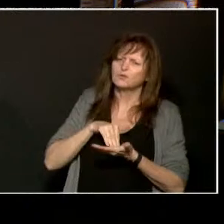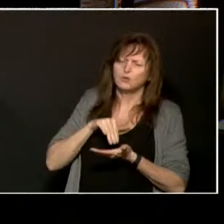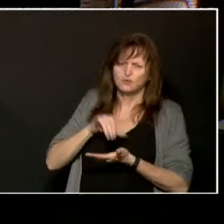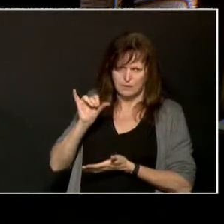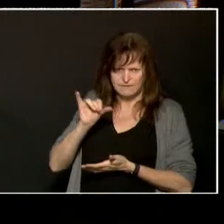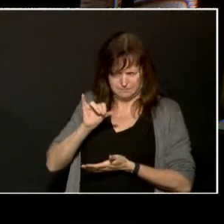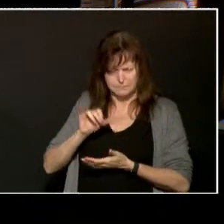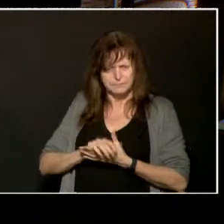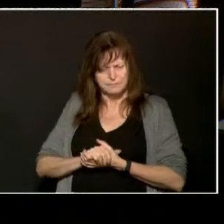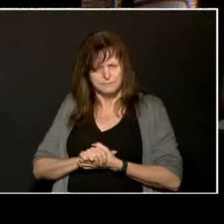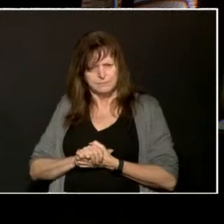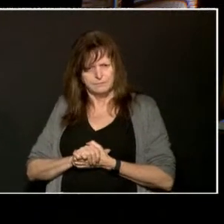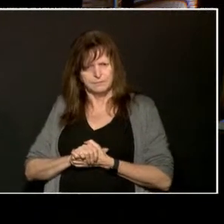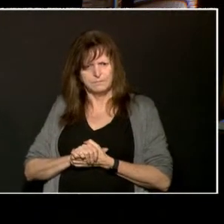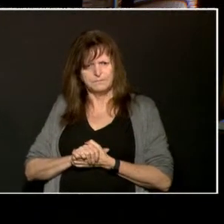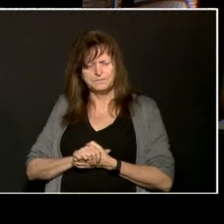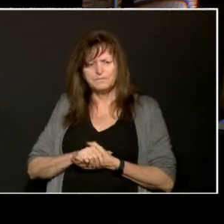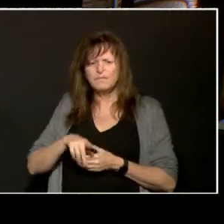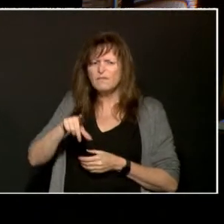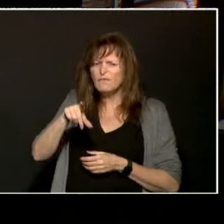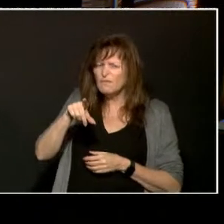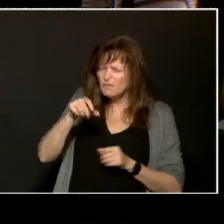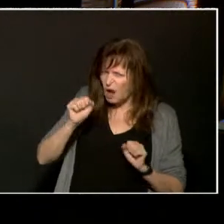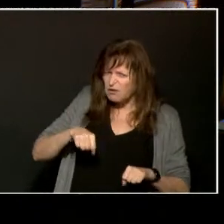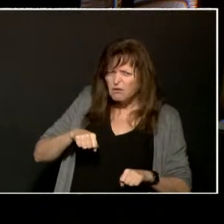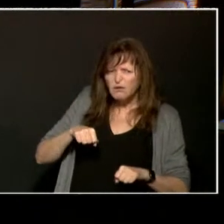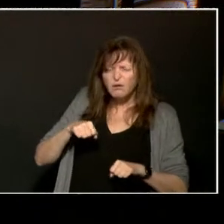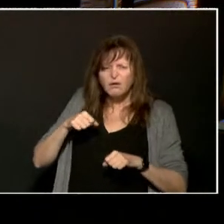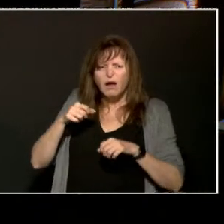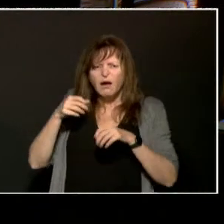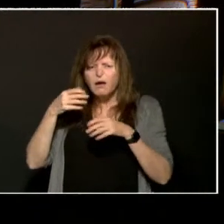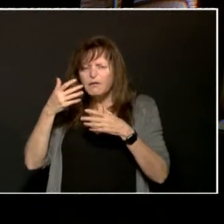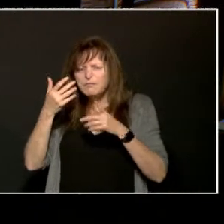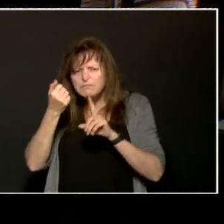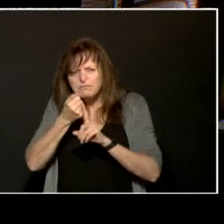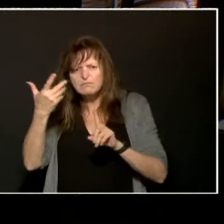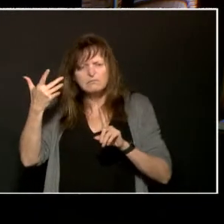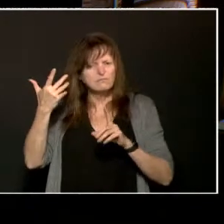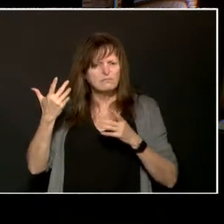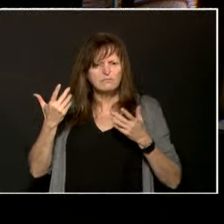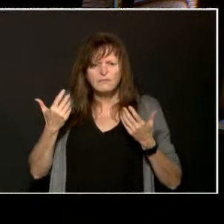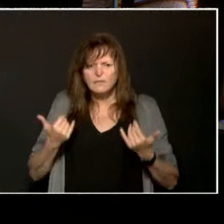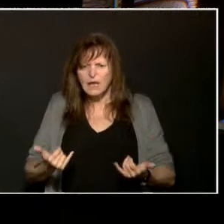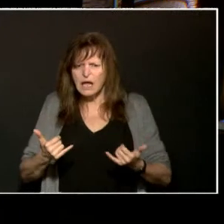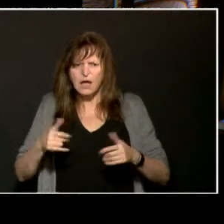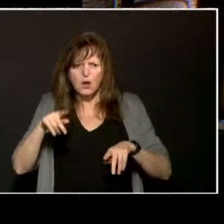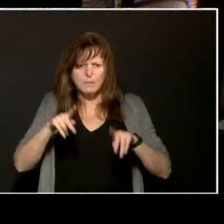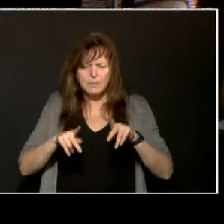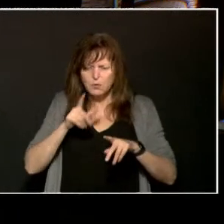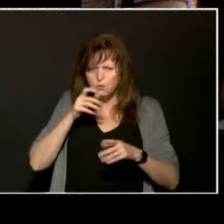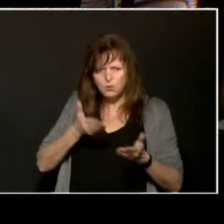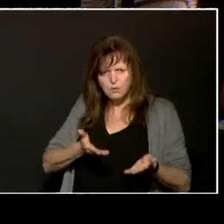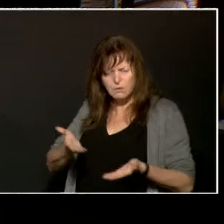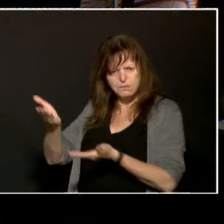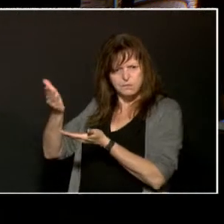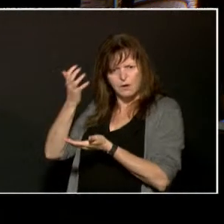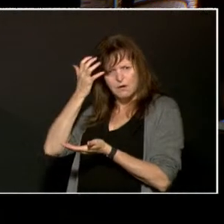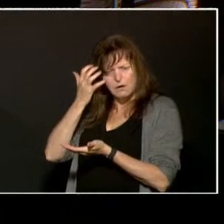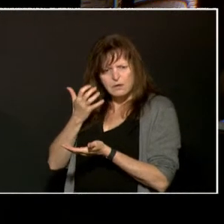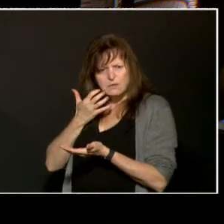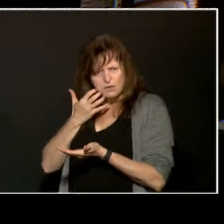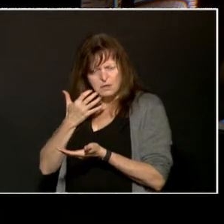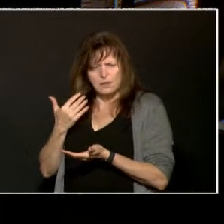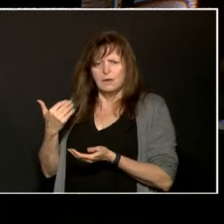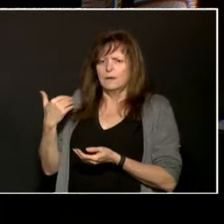into the people going into hospital now with COVID? On Monday, I think it was you or Dr. Williams said